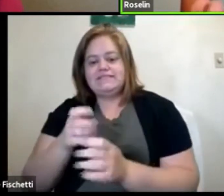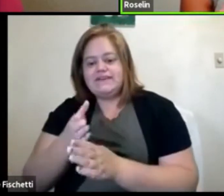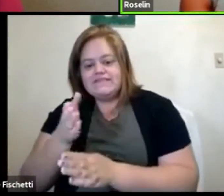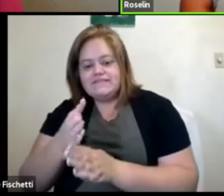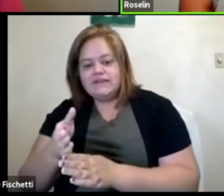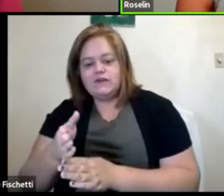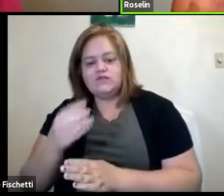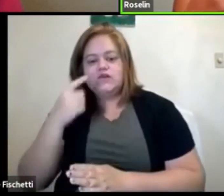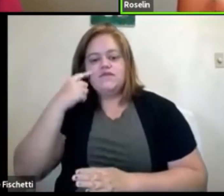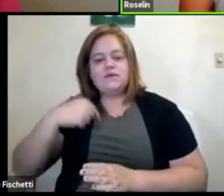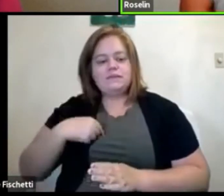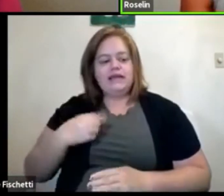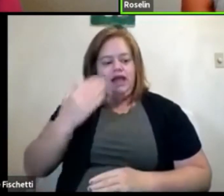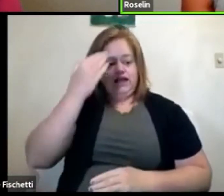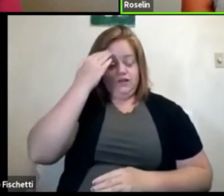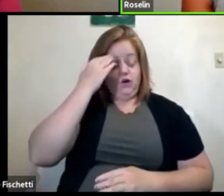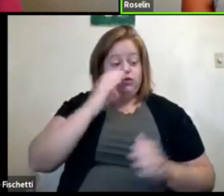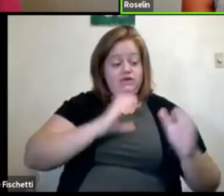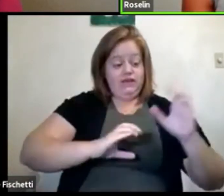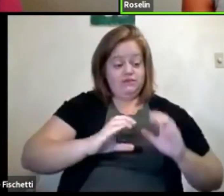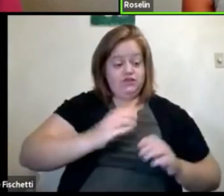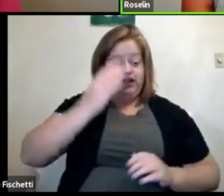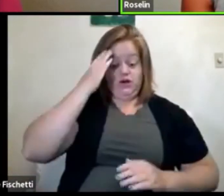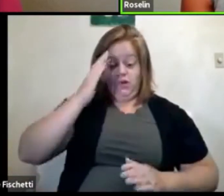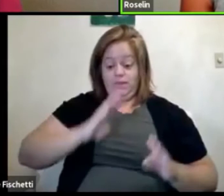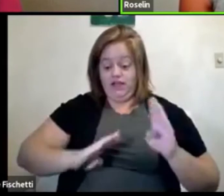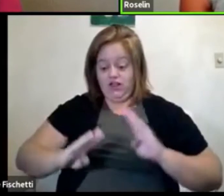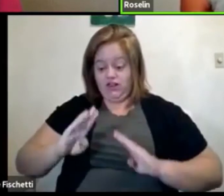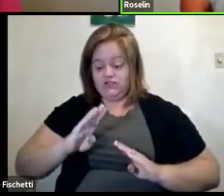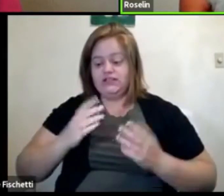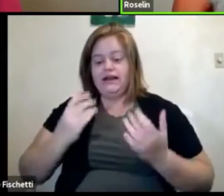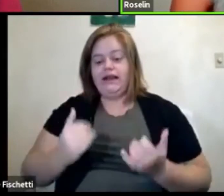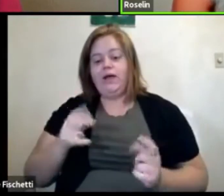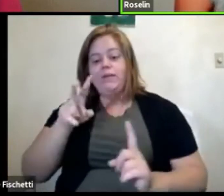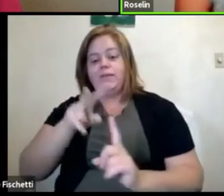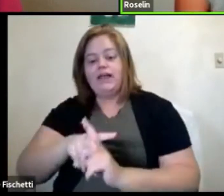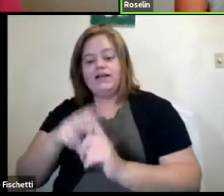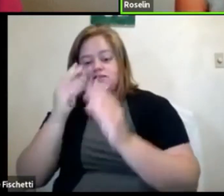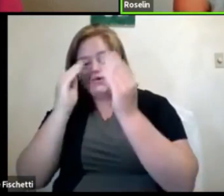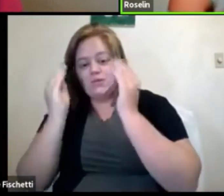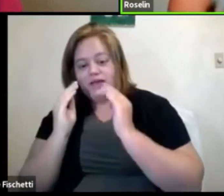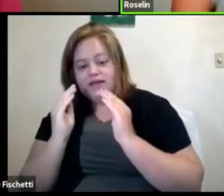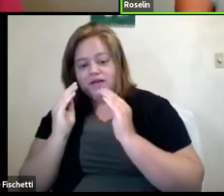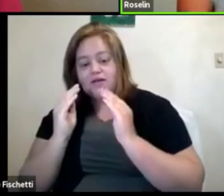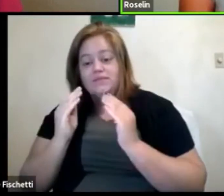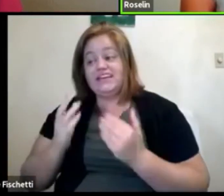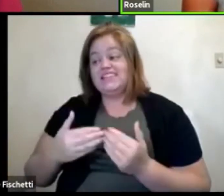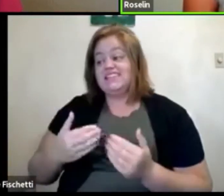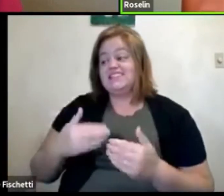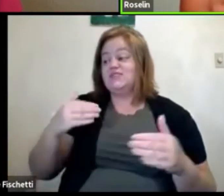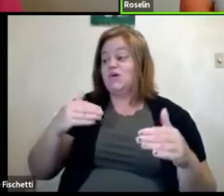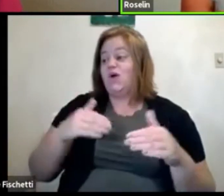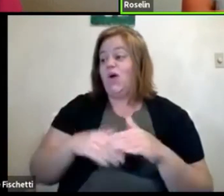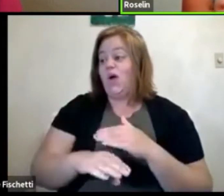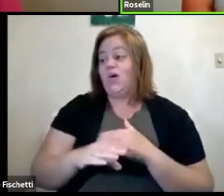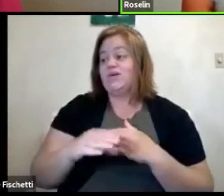be creative and think outside the box. It's very easy to walk into a store, buy a few products and start experimenting, seeing